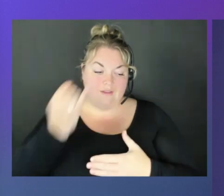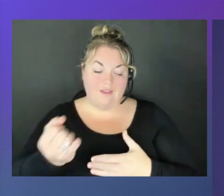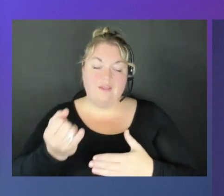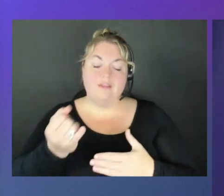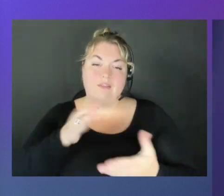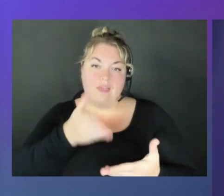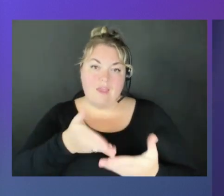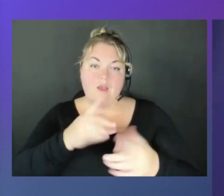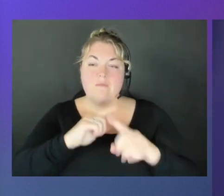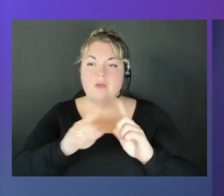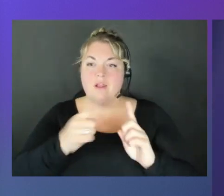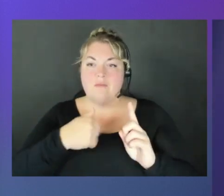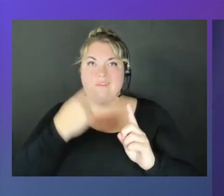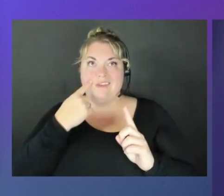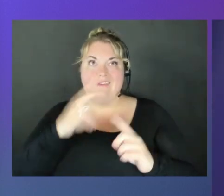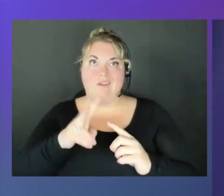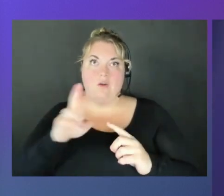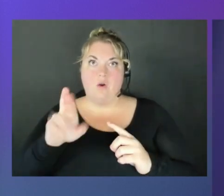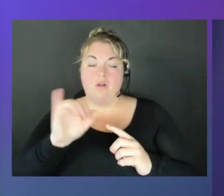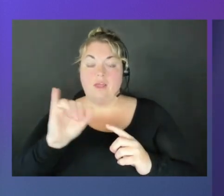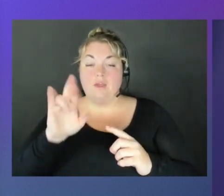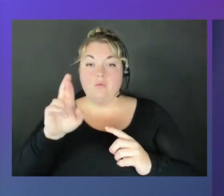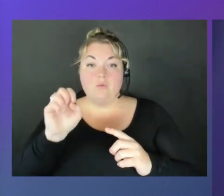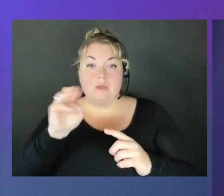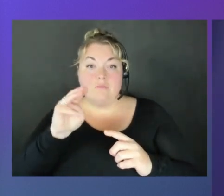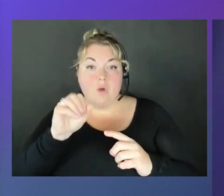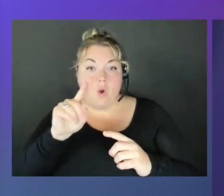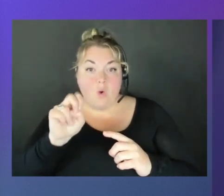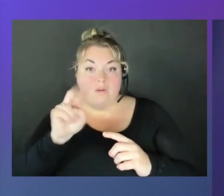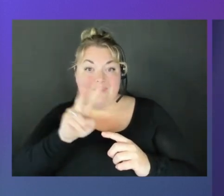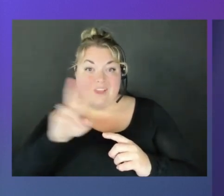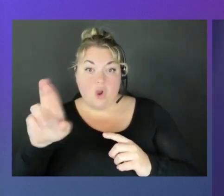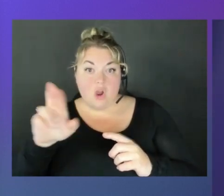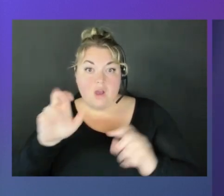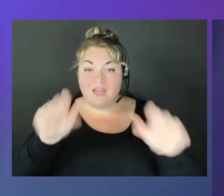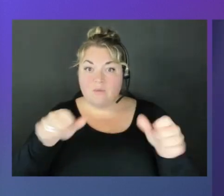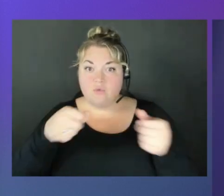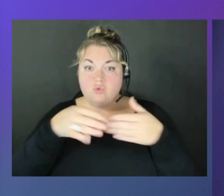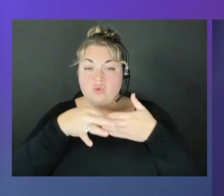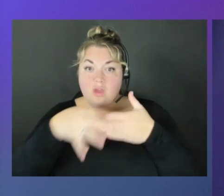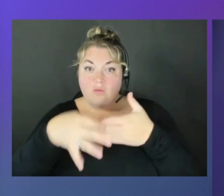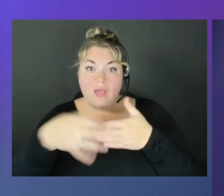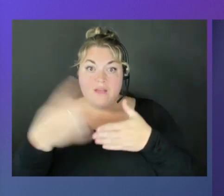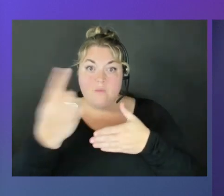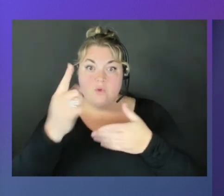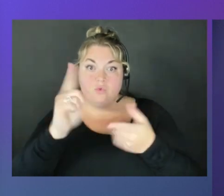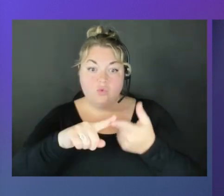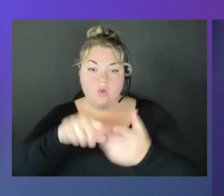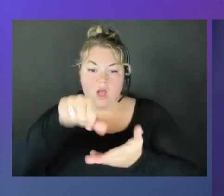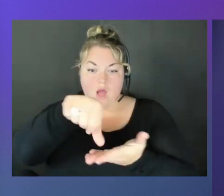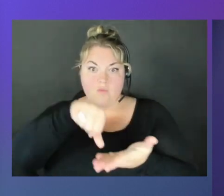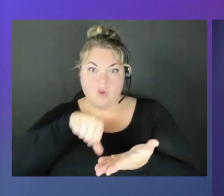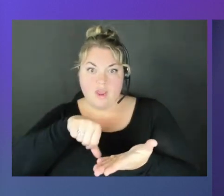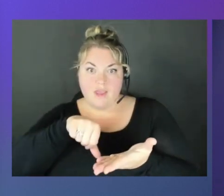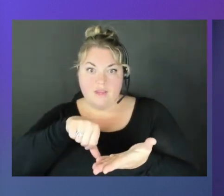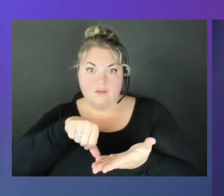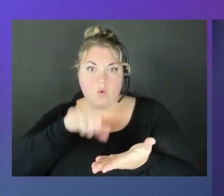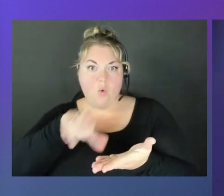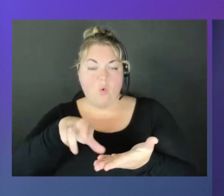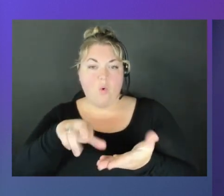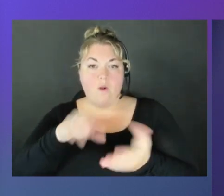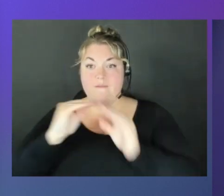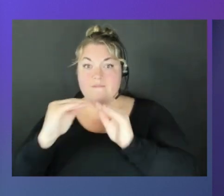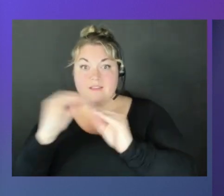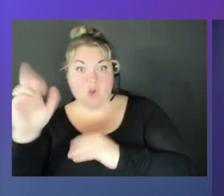VR, like remote VR, being able to direct someone to maybe operate on someone or to fix a car